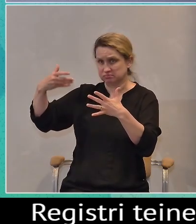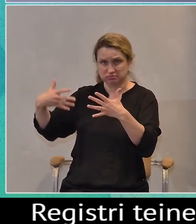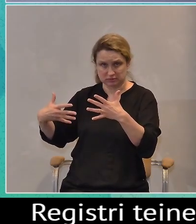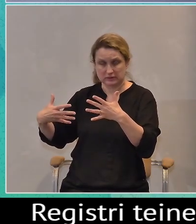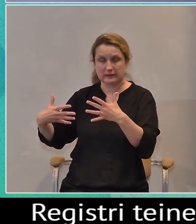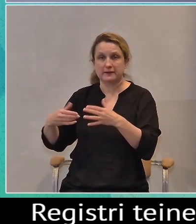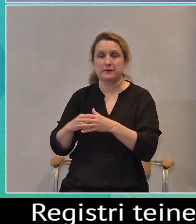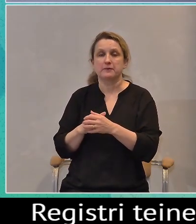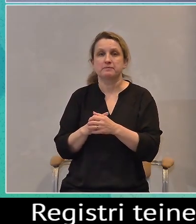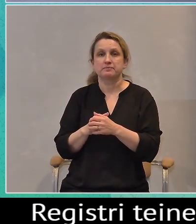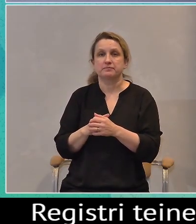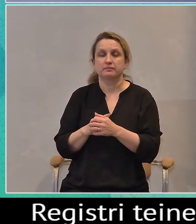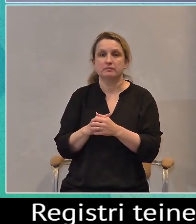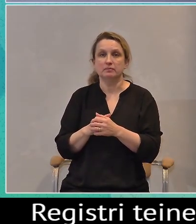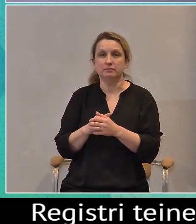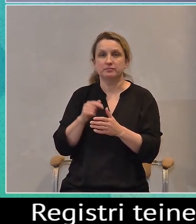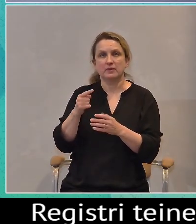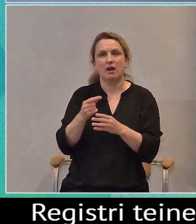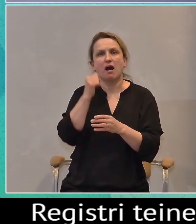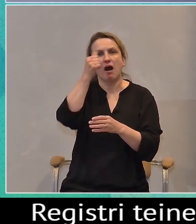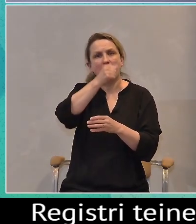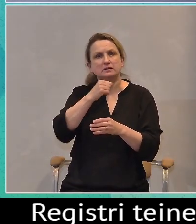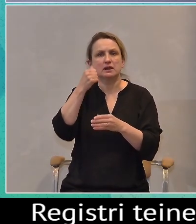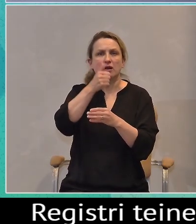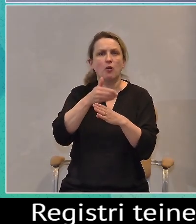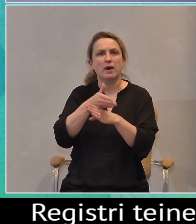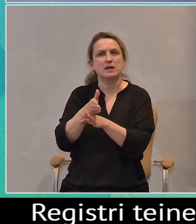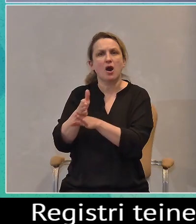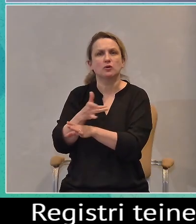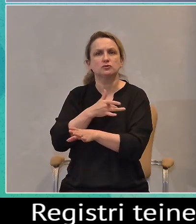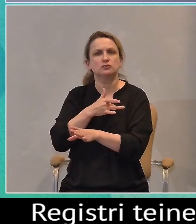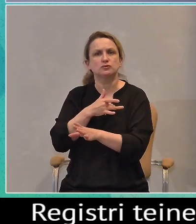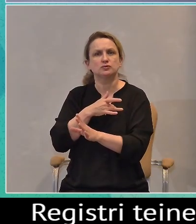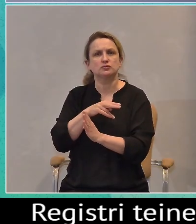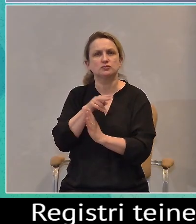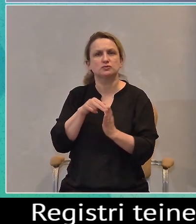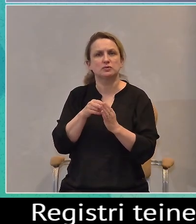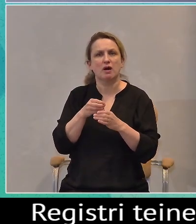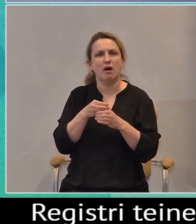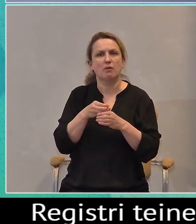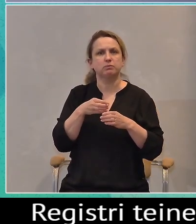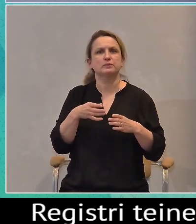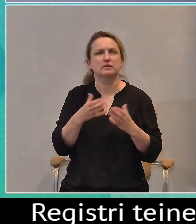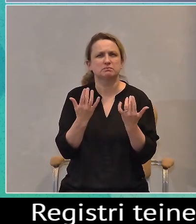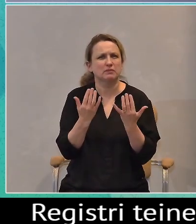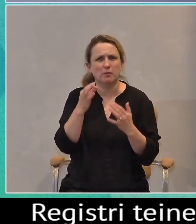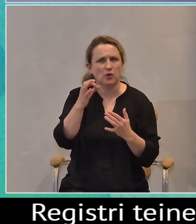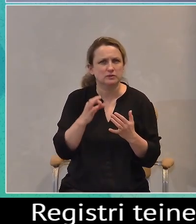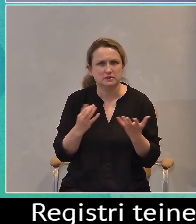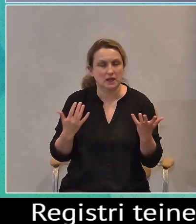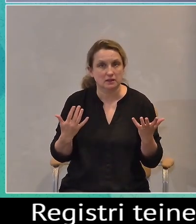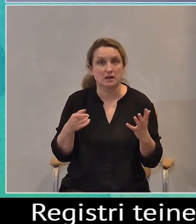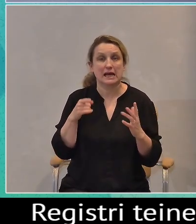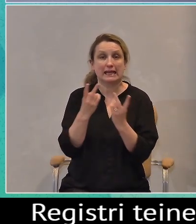Listed here are 5 conditions and their distribution per year.